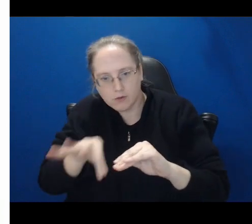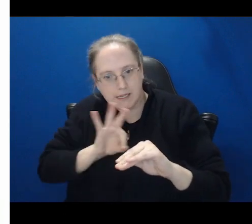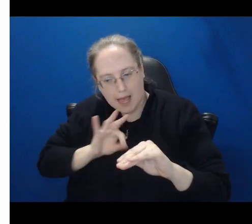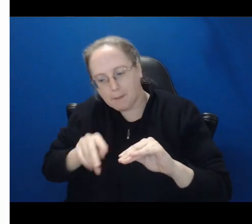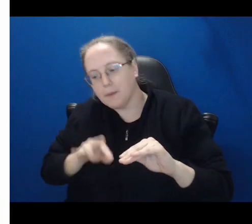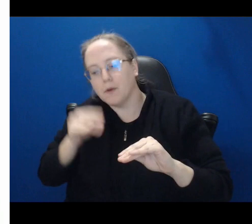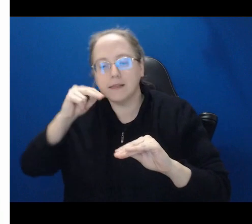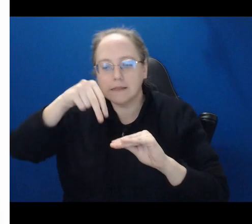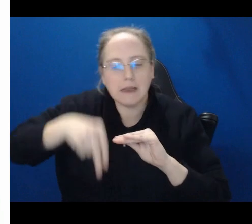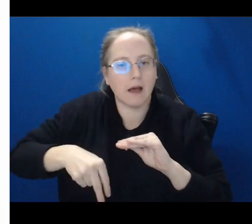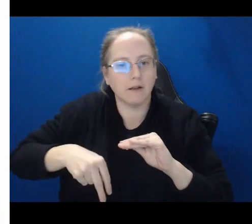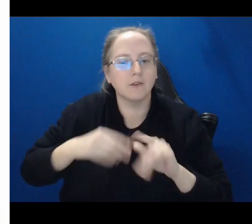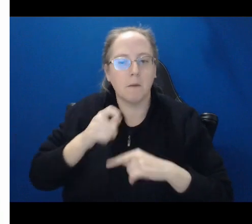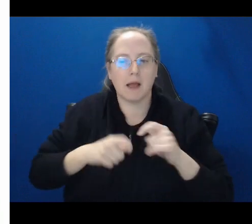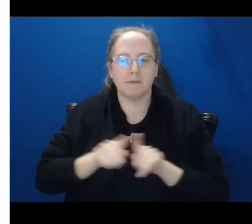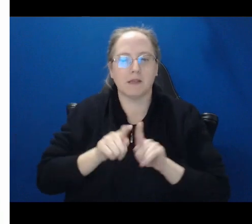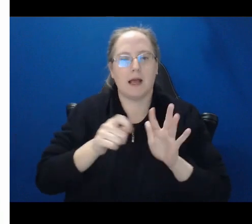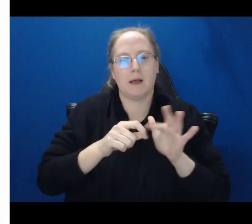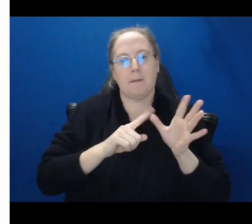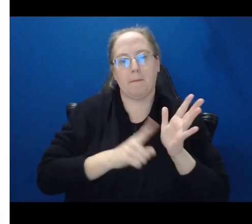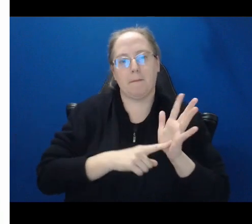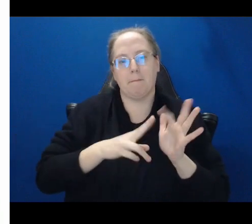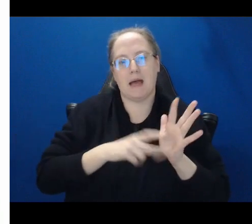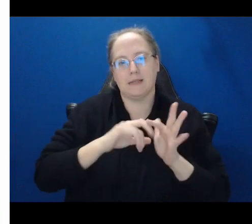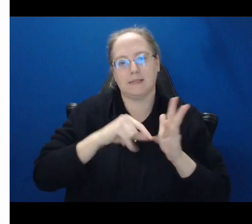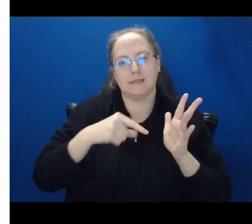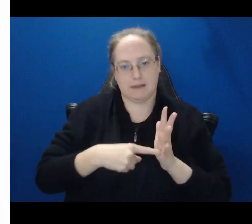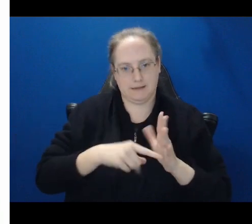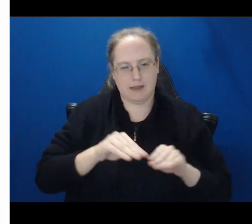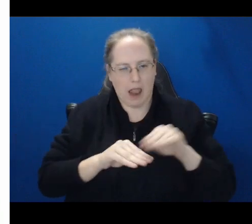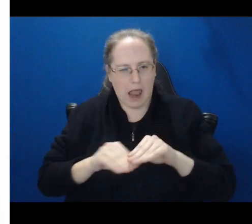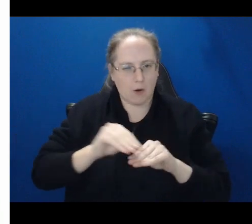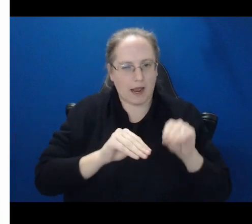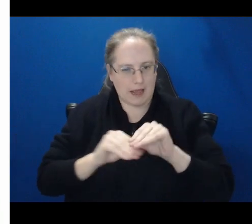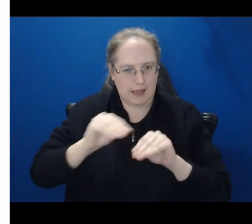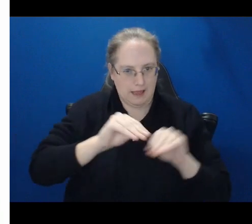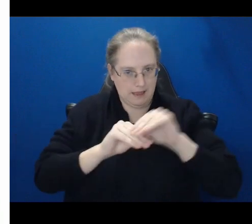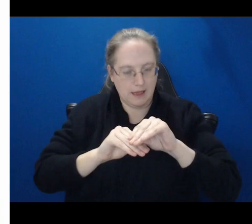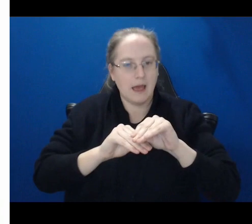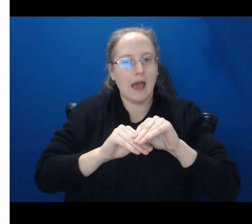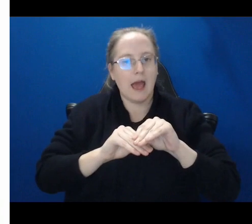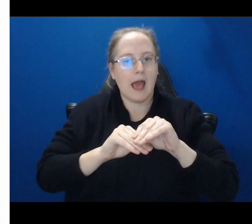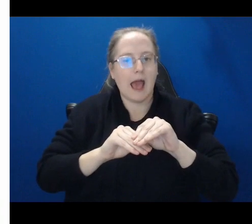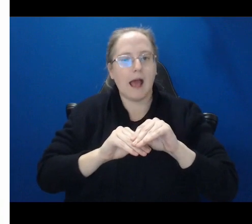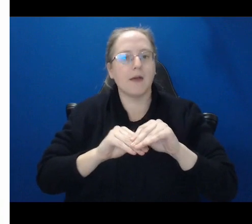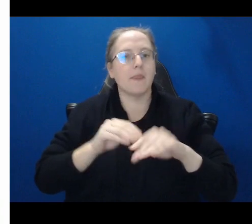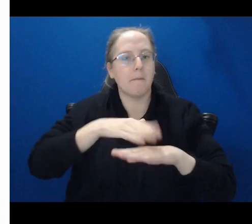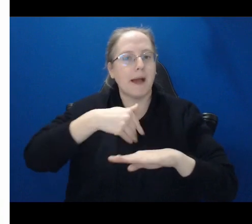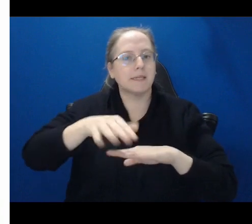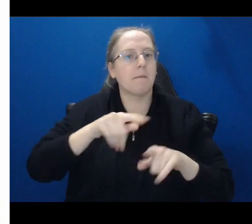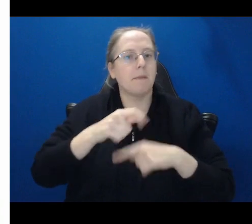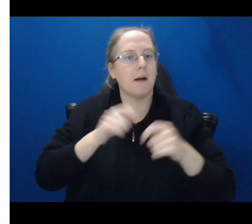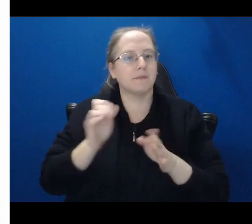I suppose, at the end of which you sort of, the painting becomes like this blind surface and you can only see